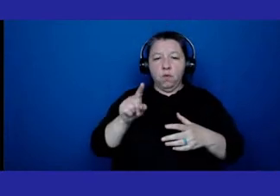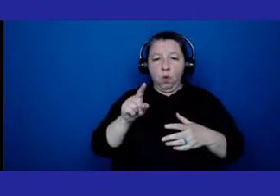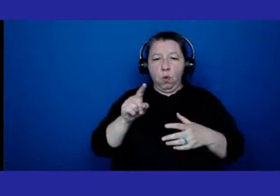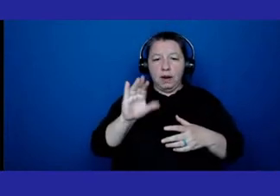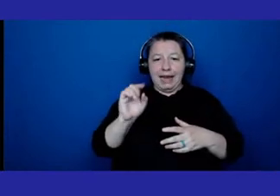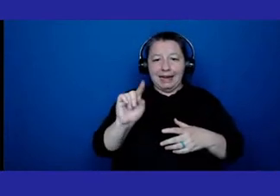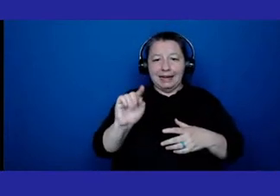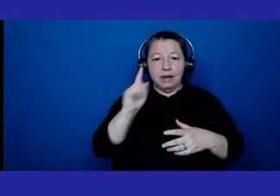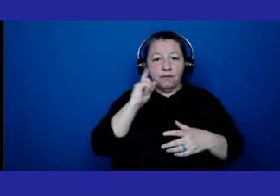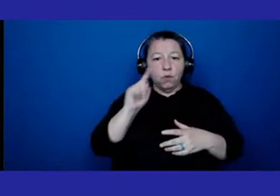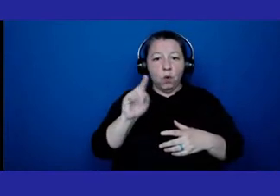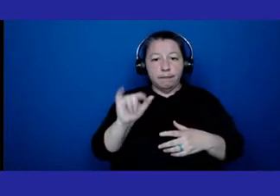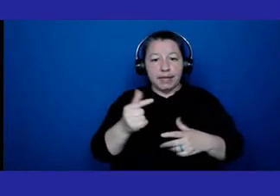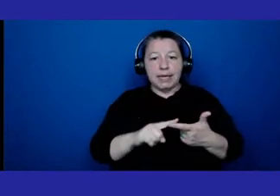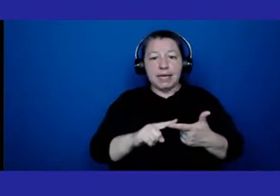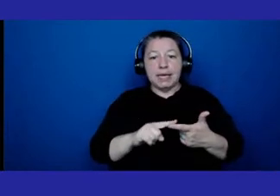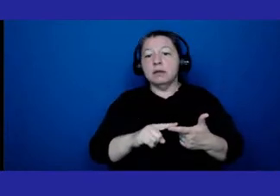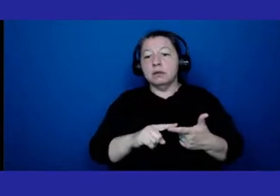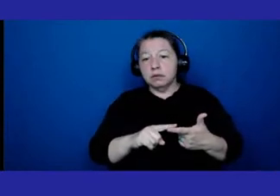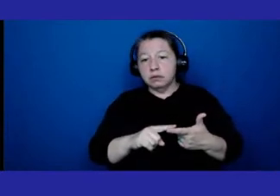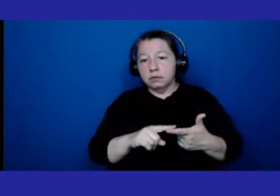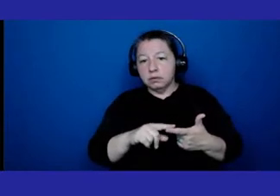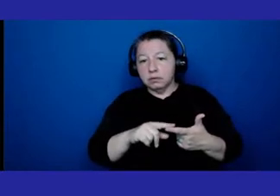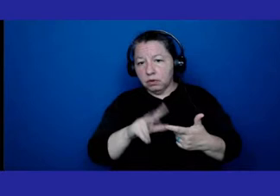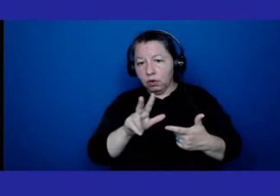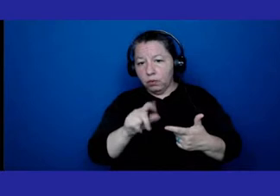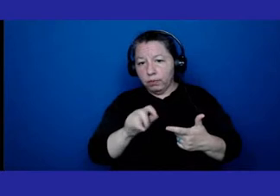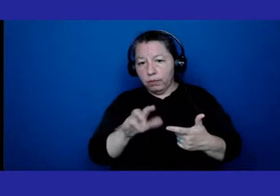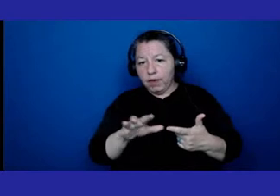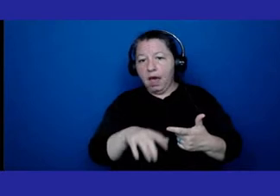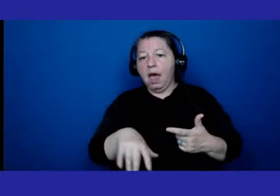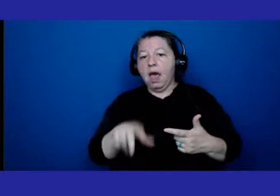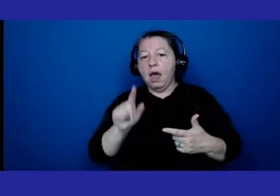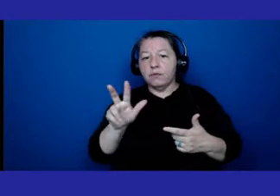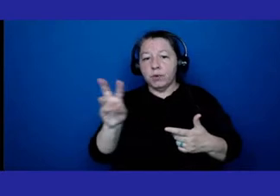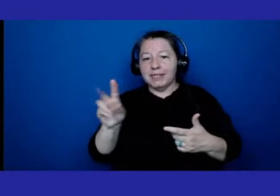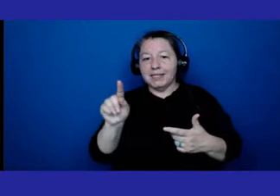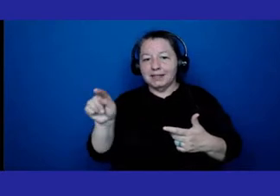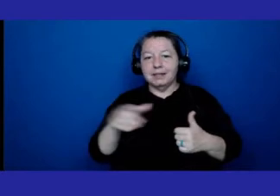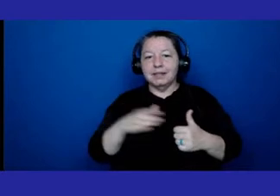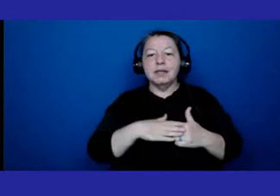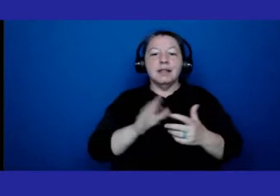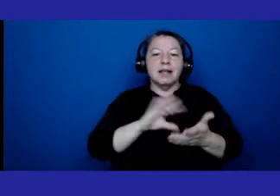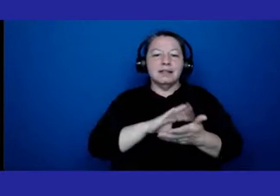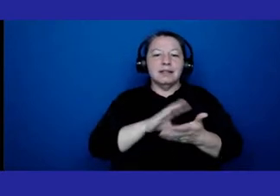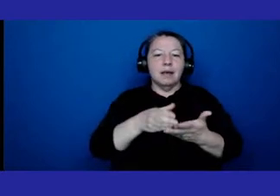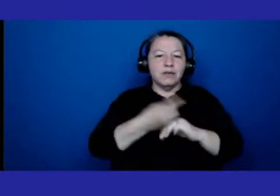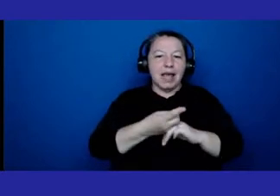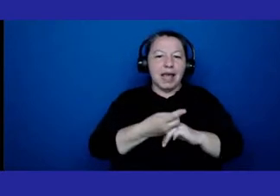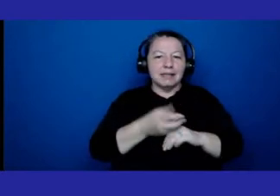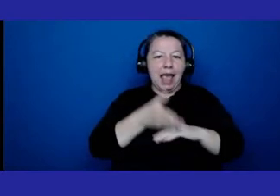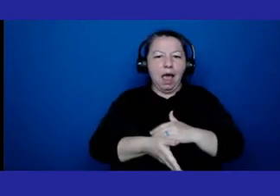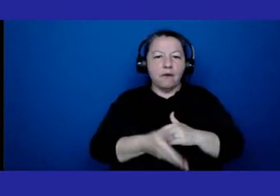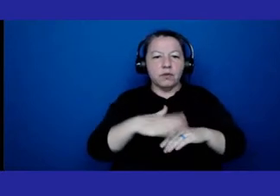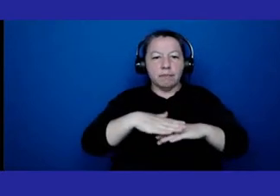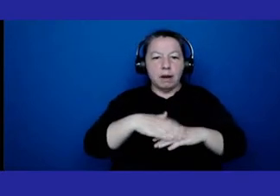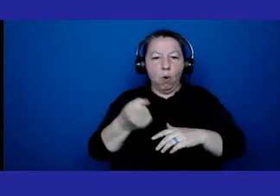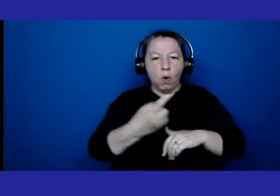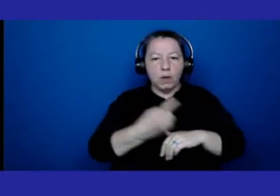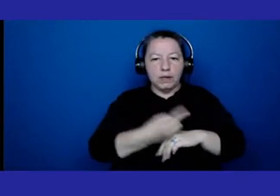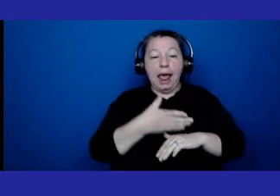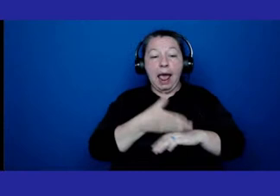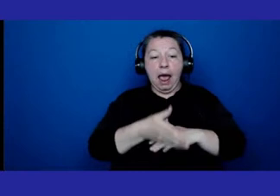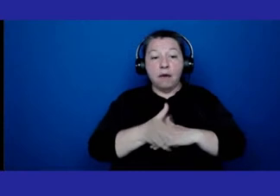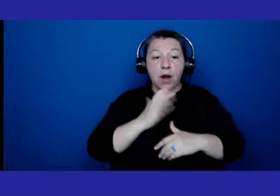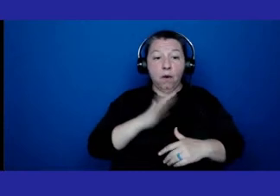is 3.6. And that's the number of days in AR after the minimum hold day. So after our five-day hold day,